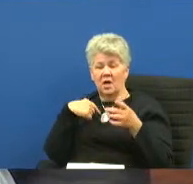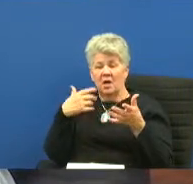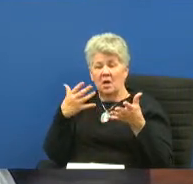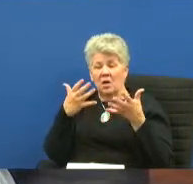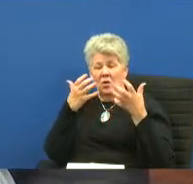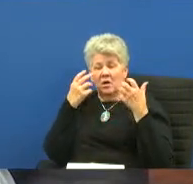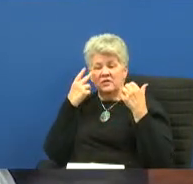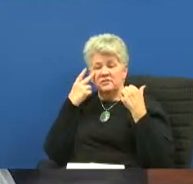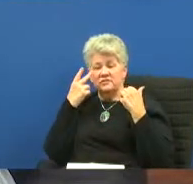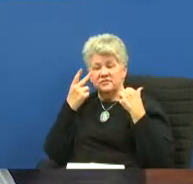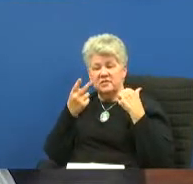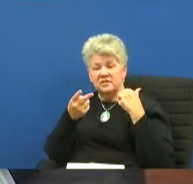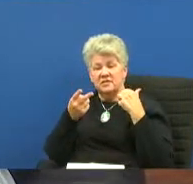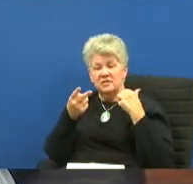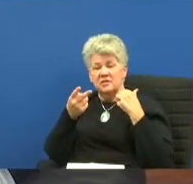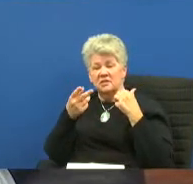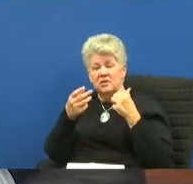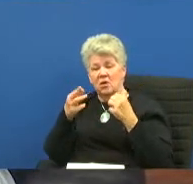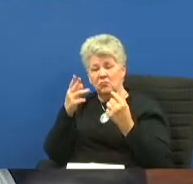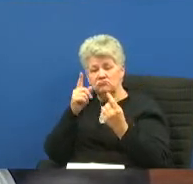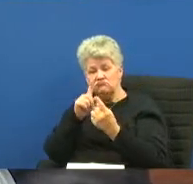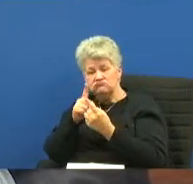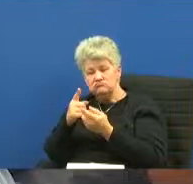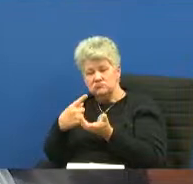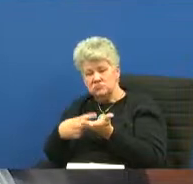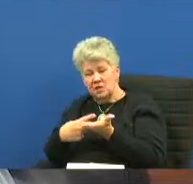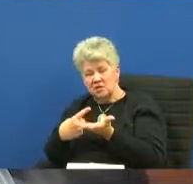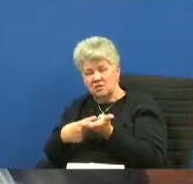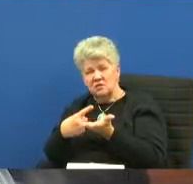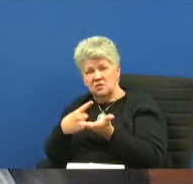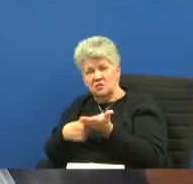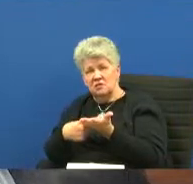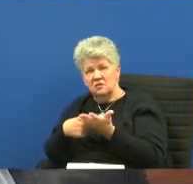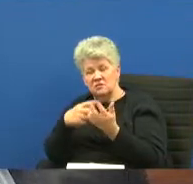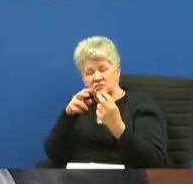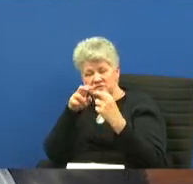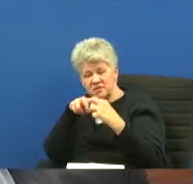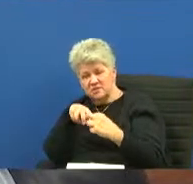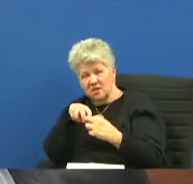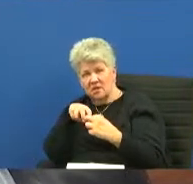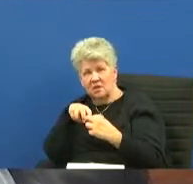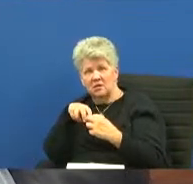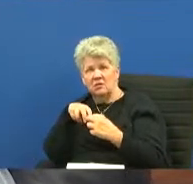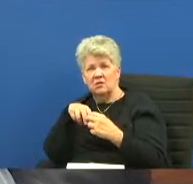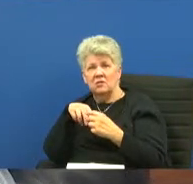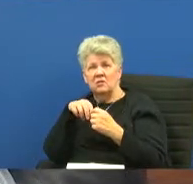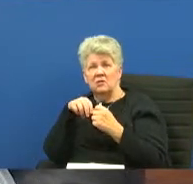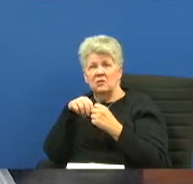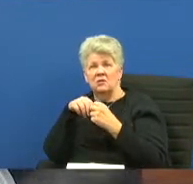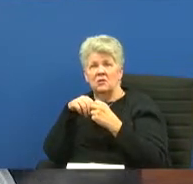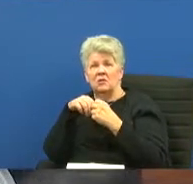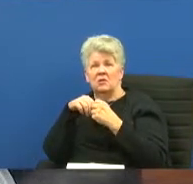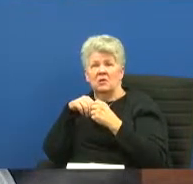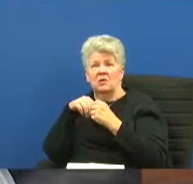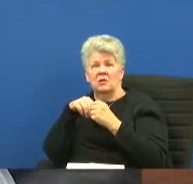see or talk to you. We can sit down with the councilwoman.